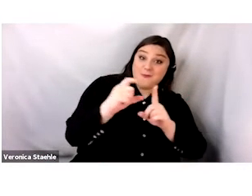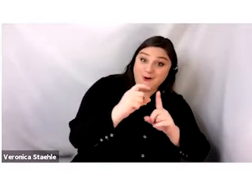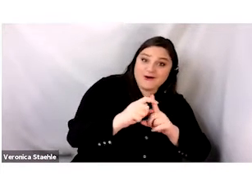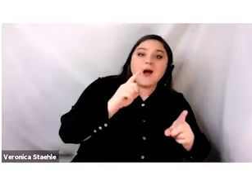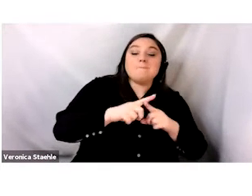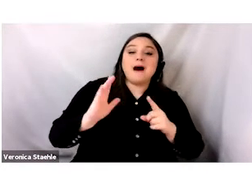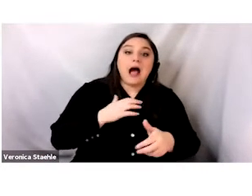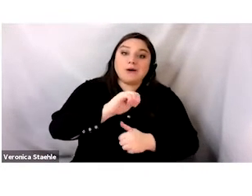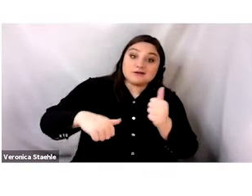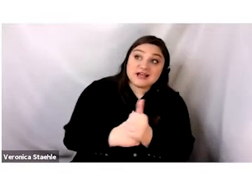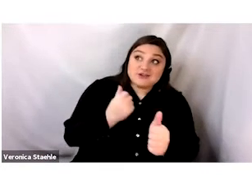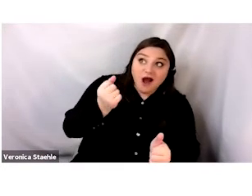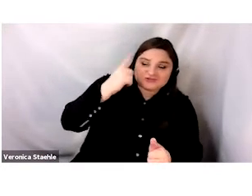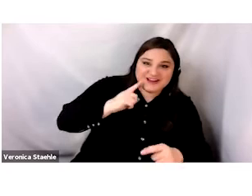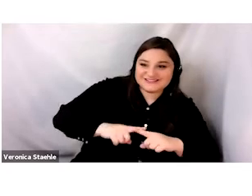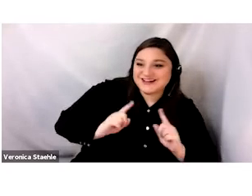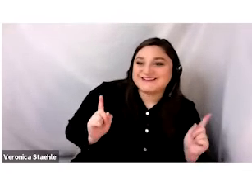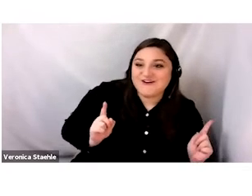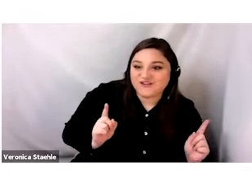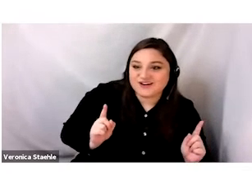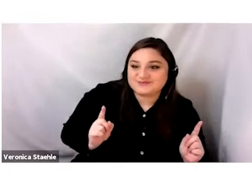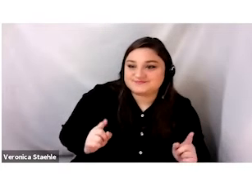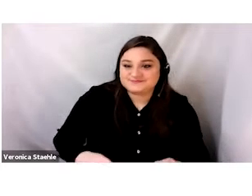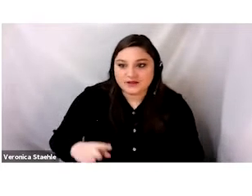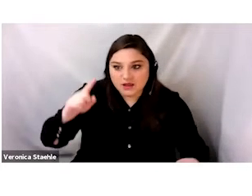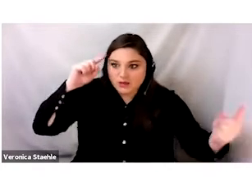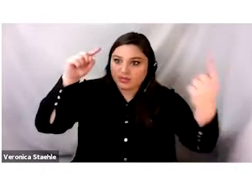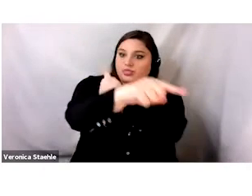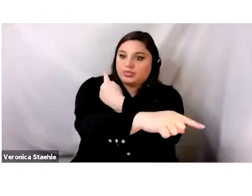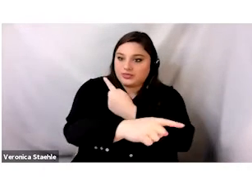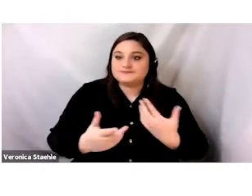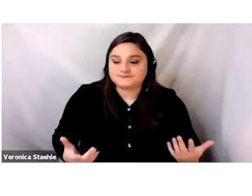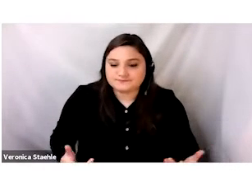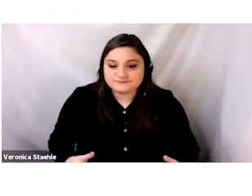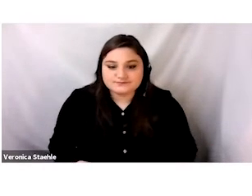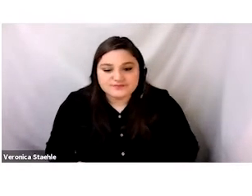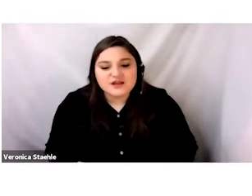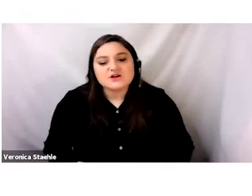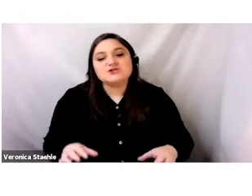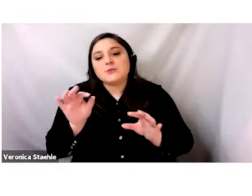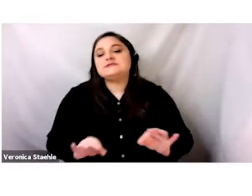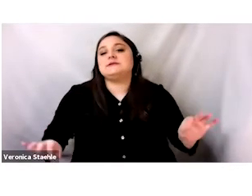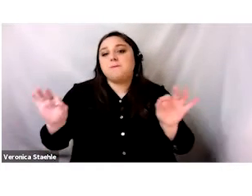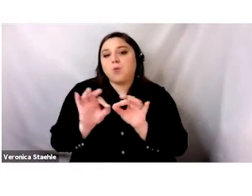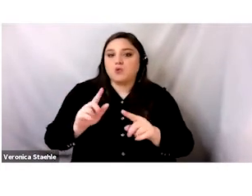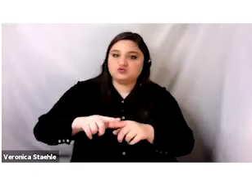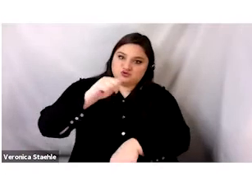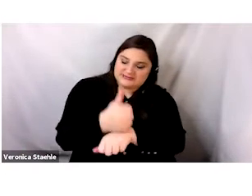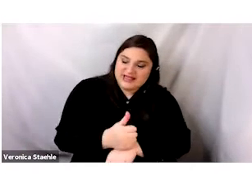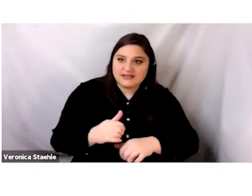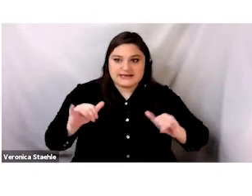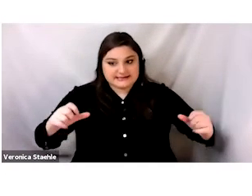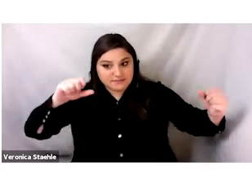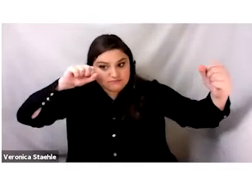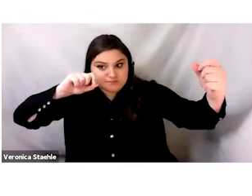start everything with language setting to really set that nice grounding. In our longer form